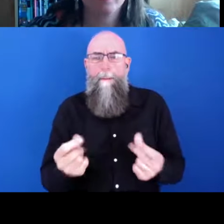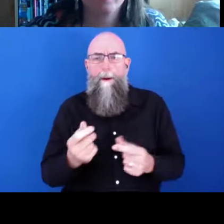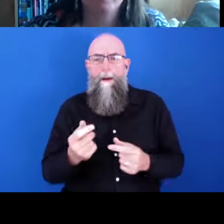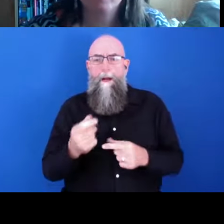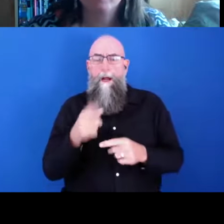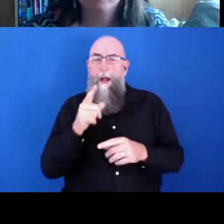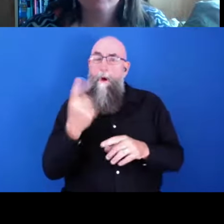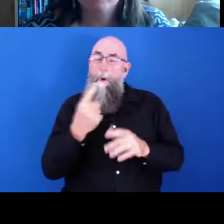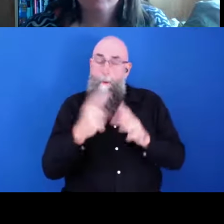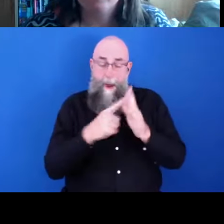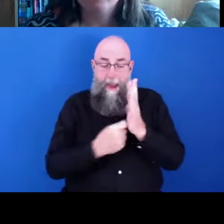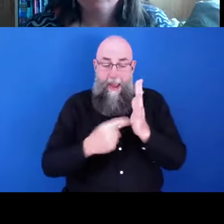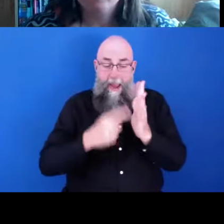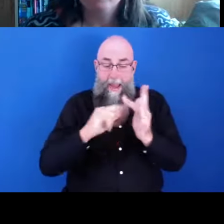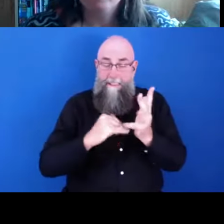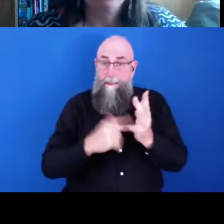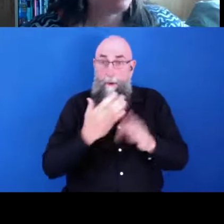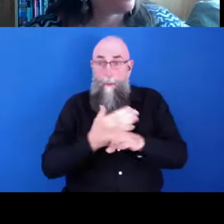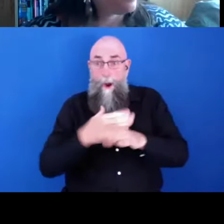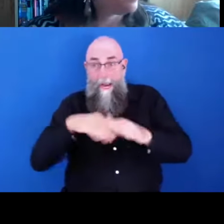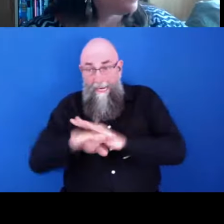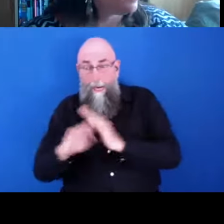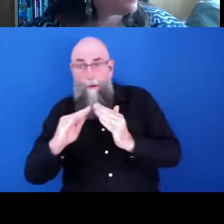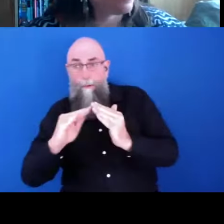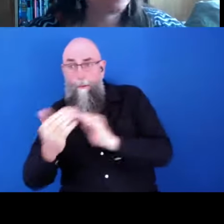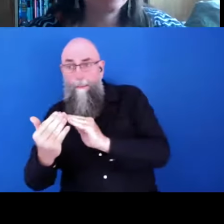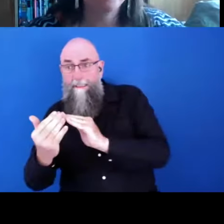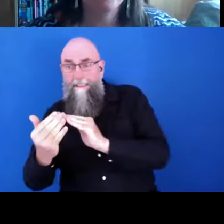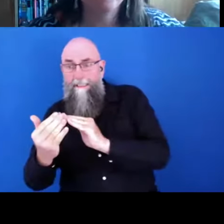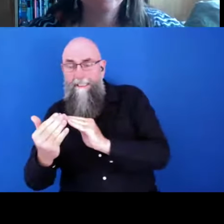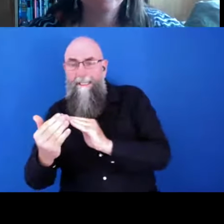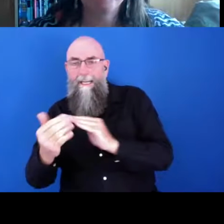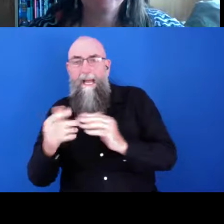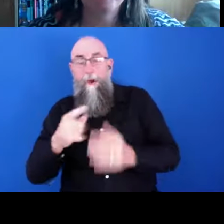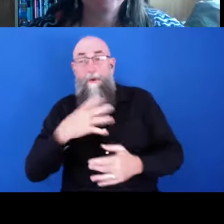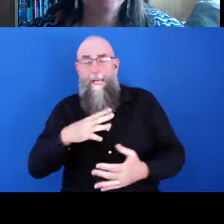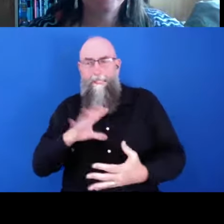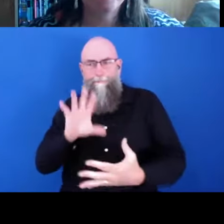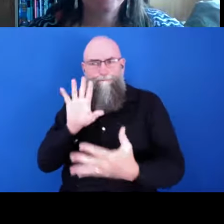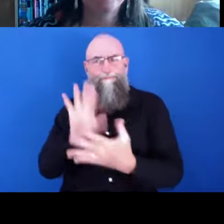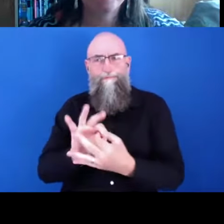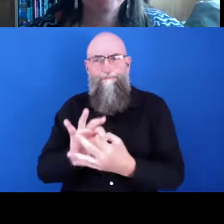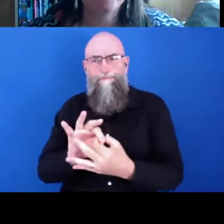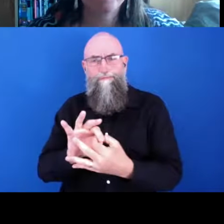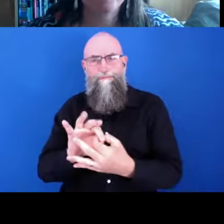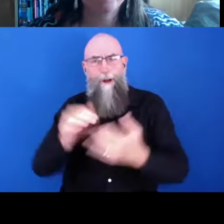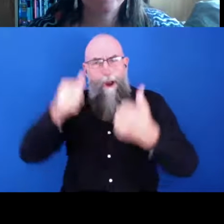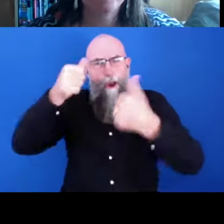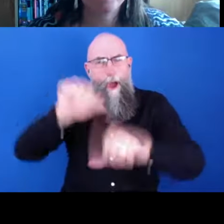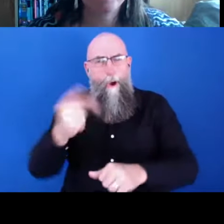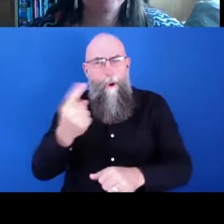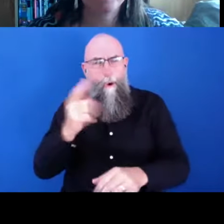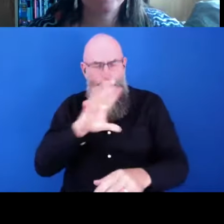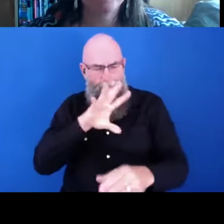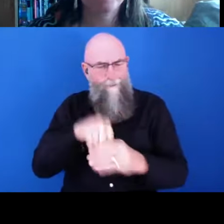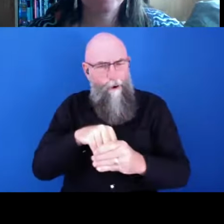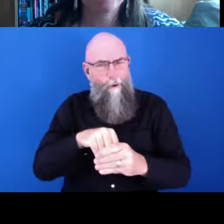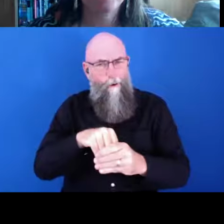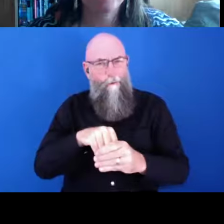who work in kind of community practice is like, you need to have a way of connecting and getting to know who's in the room quite quickly so that